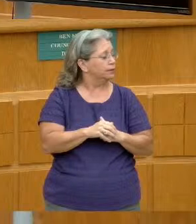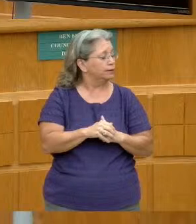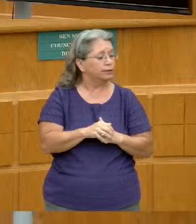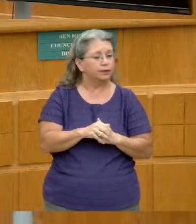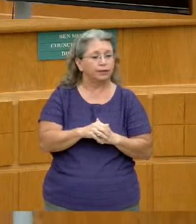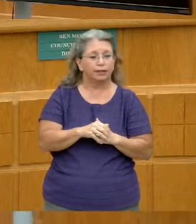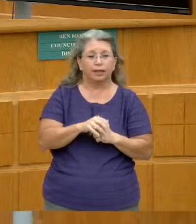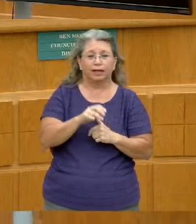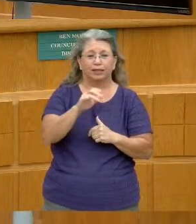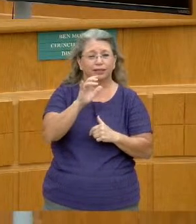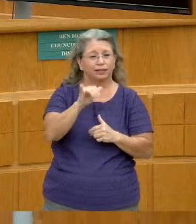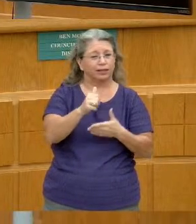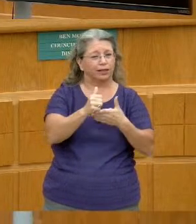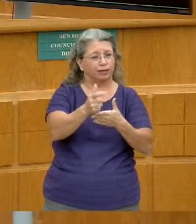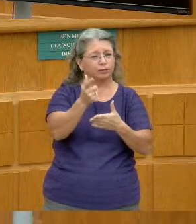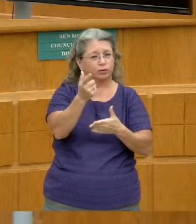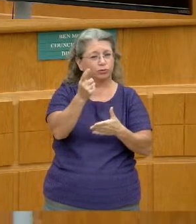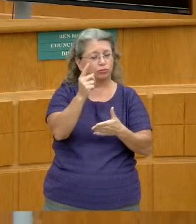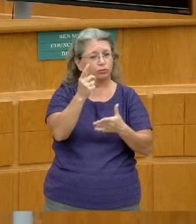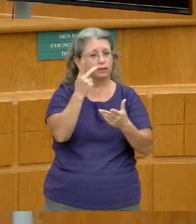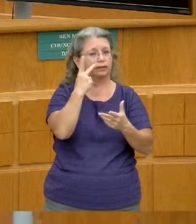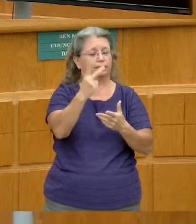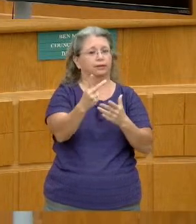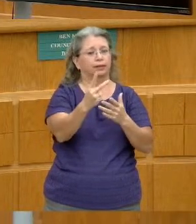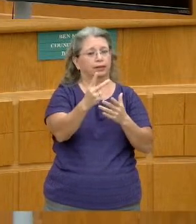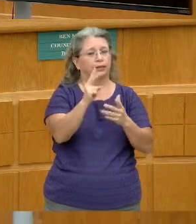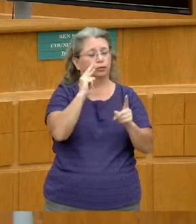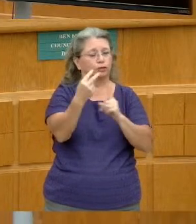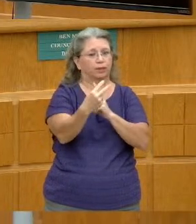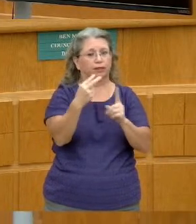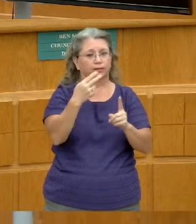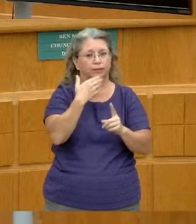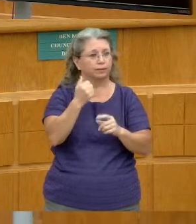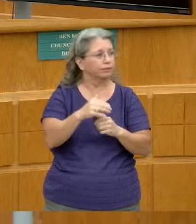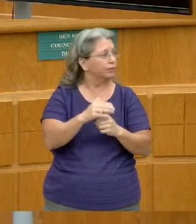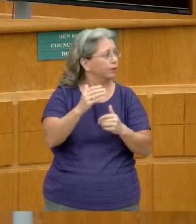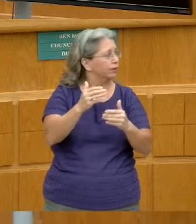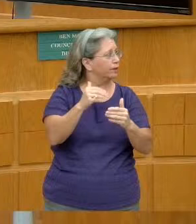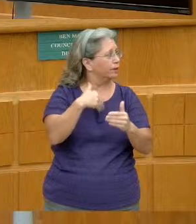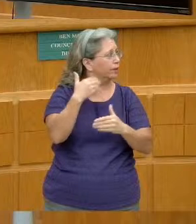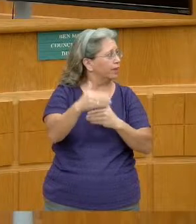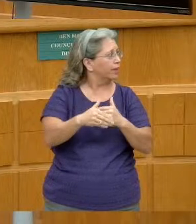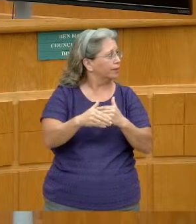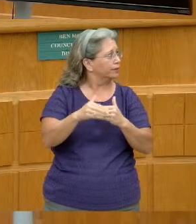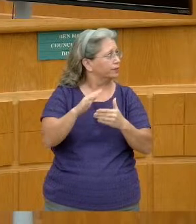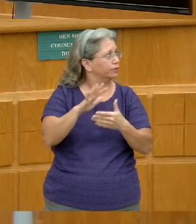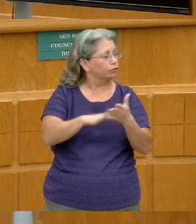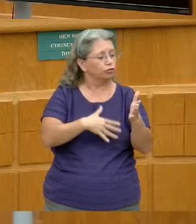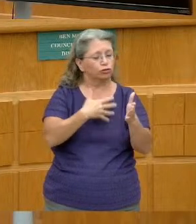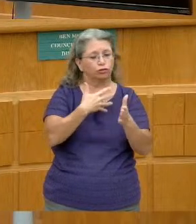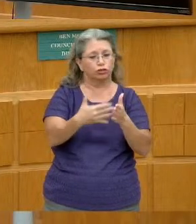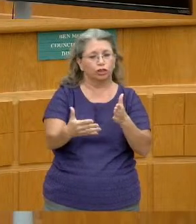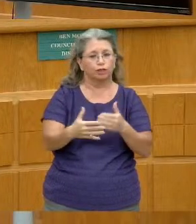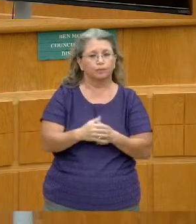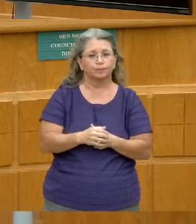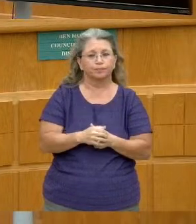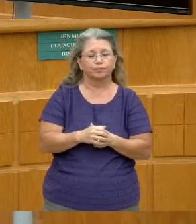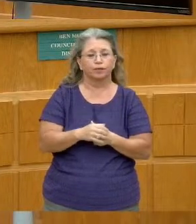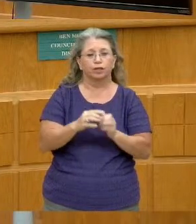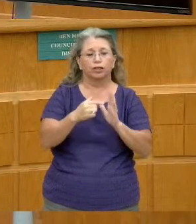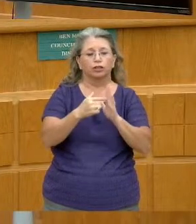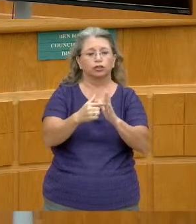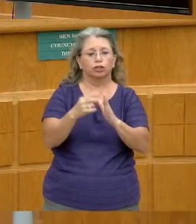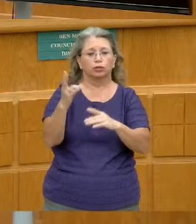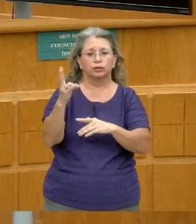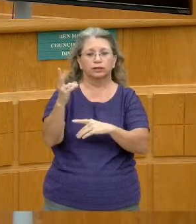that just puts it in perspective. The next chart shows it one more time. The 7-day average,